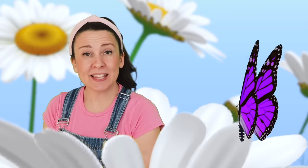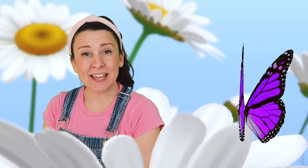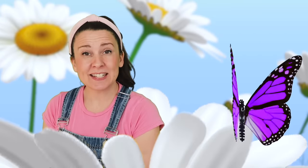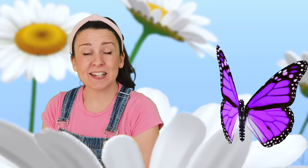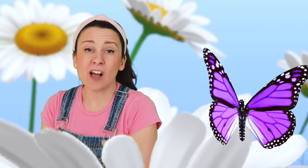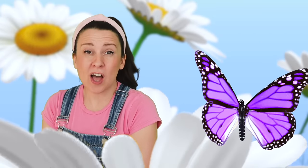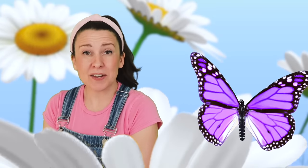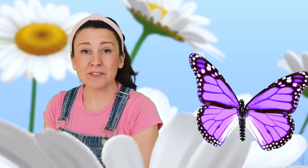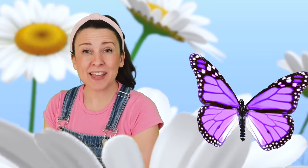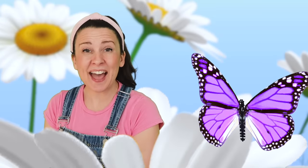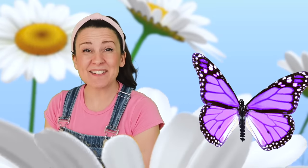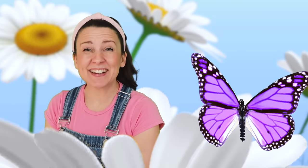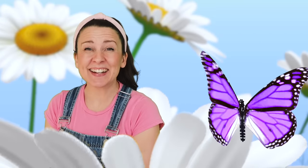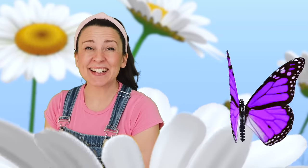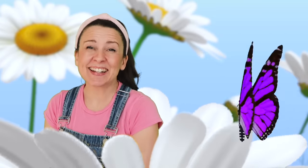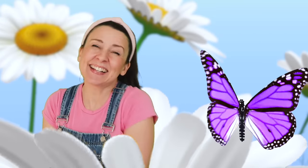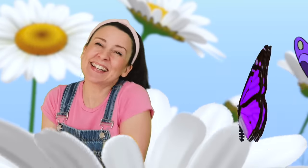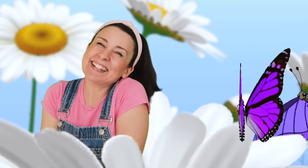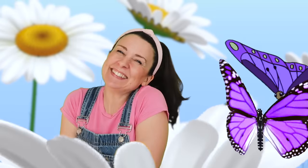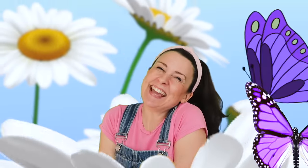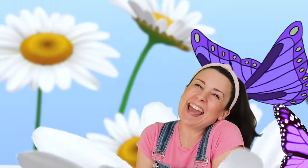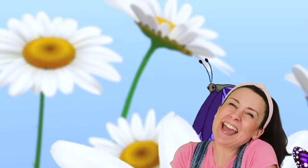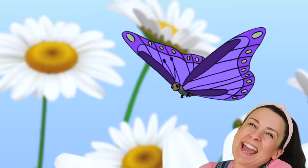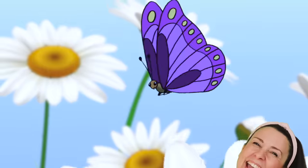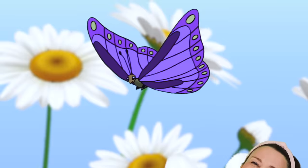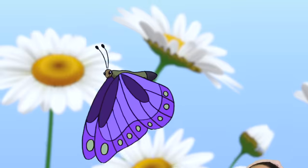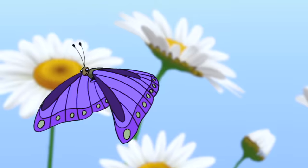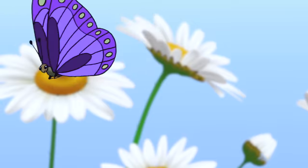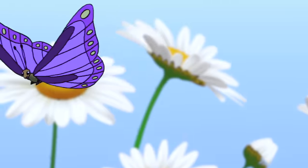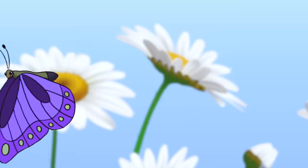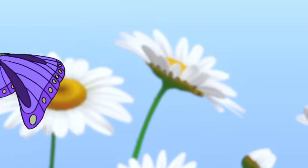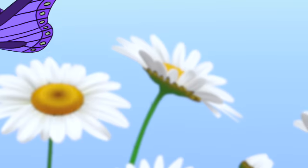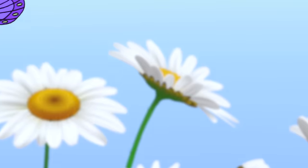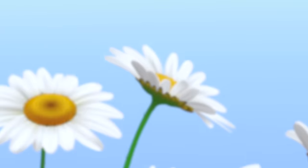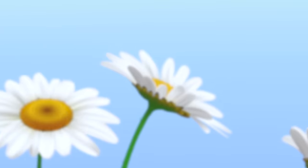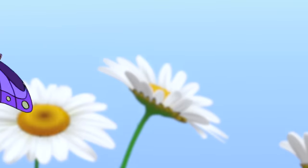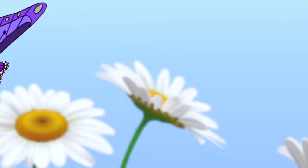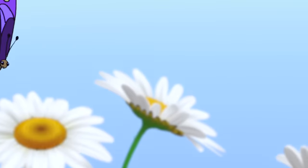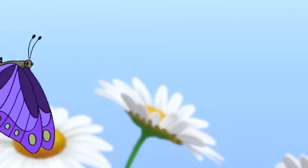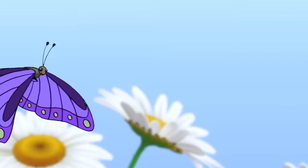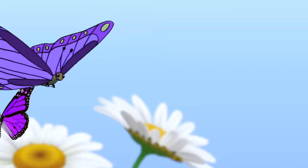We landed on a flower. Yay!